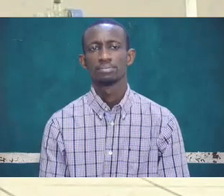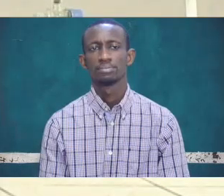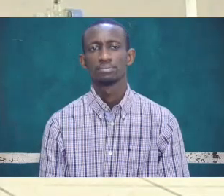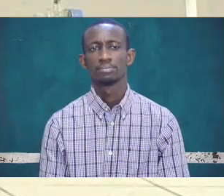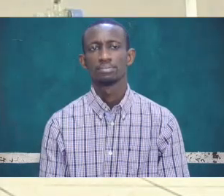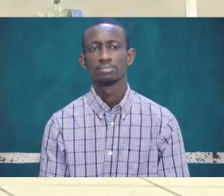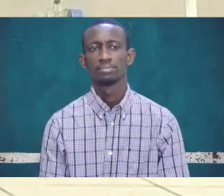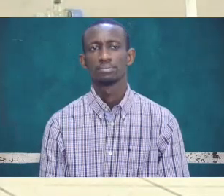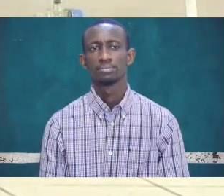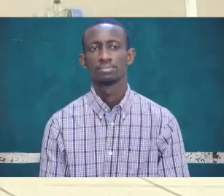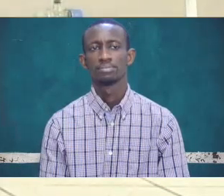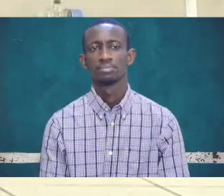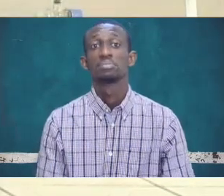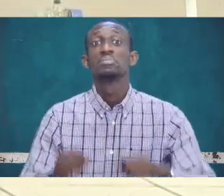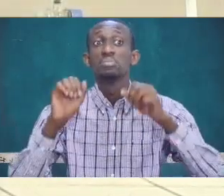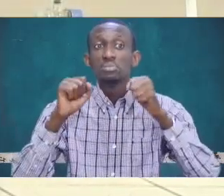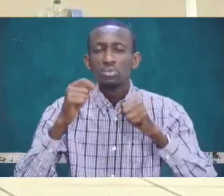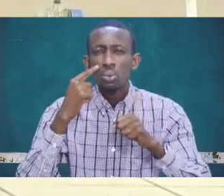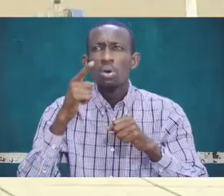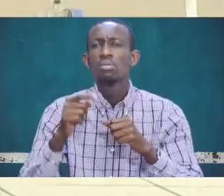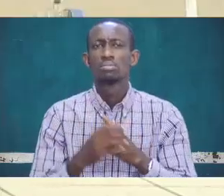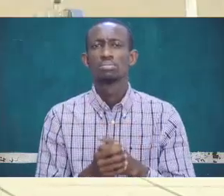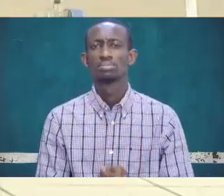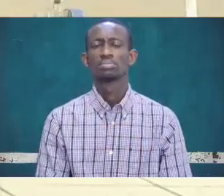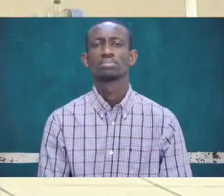Maybe we can even trap the fumes.